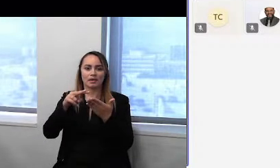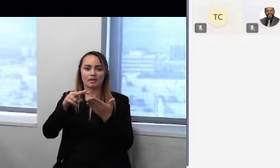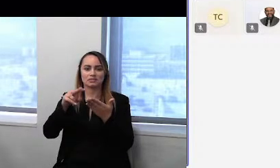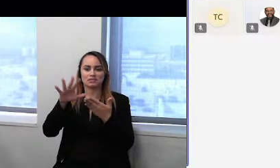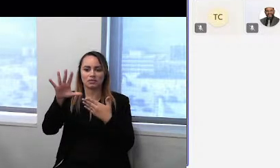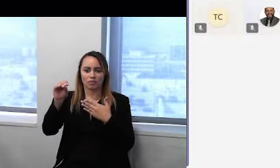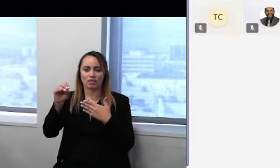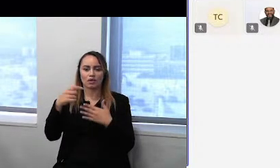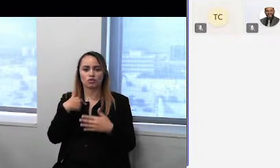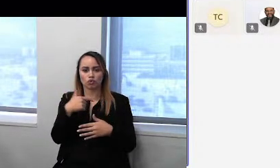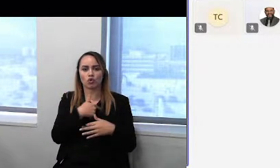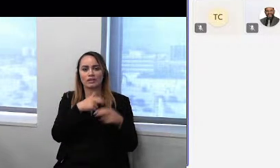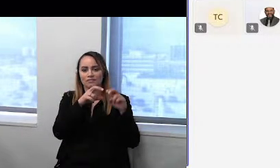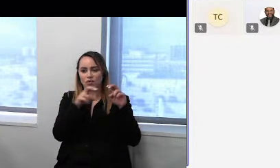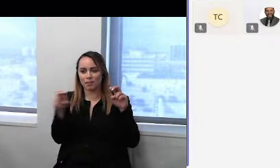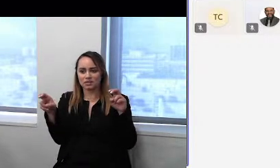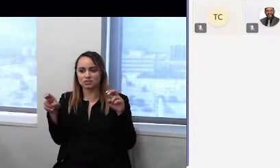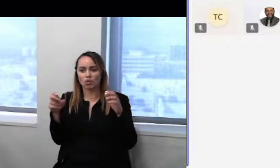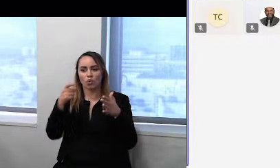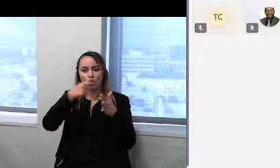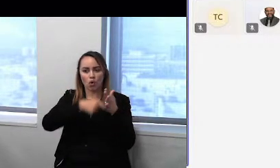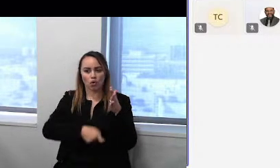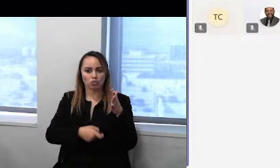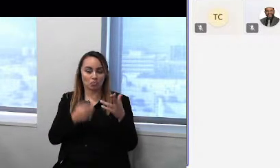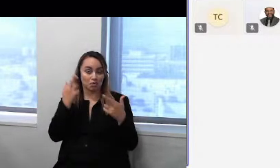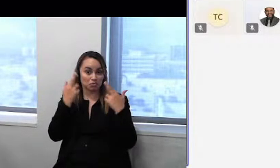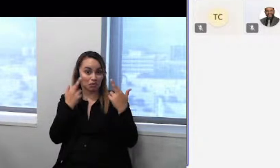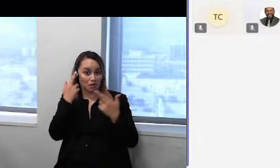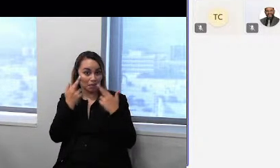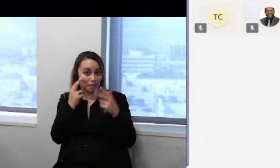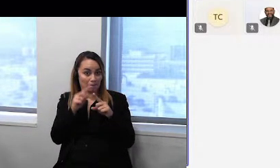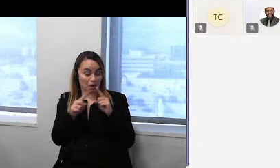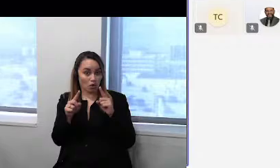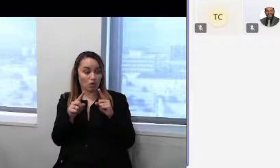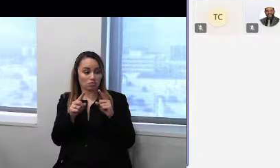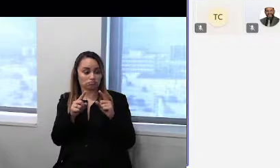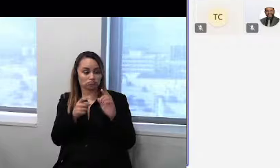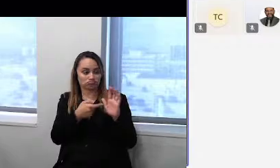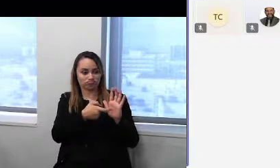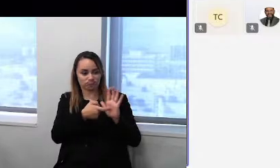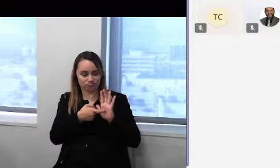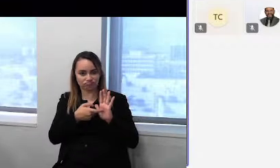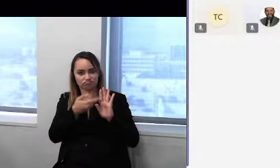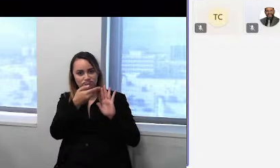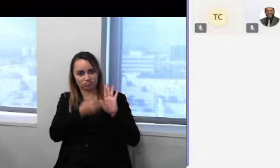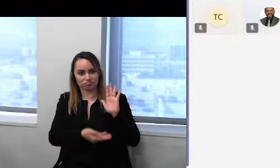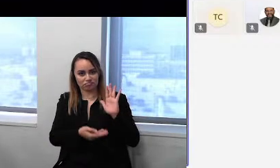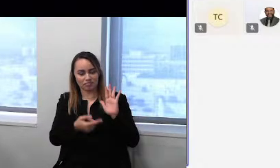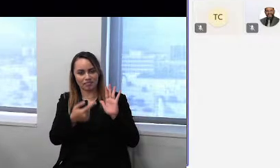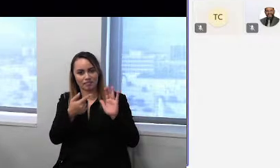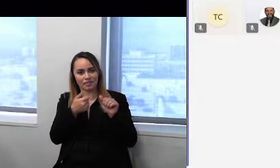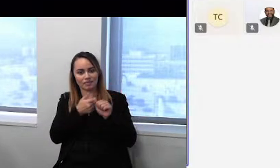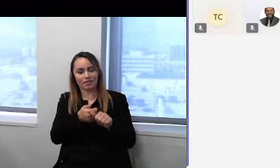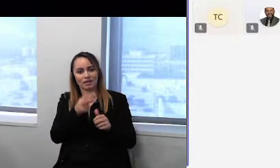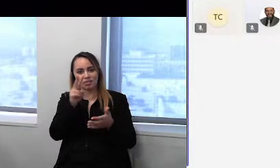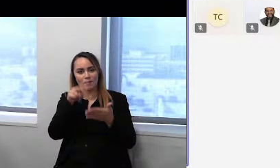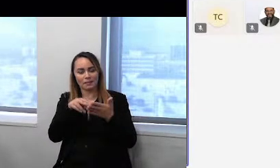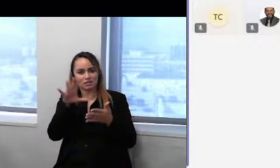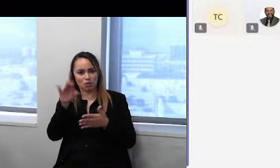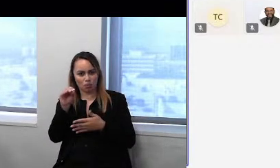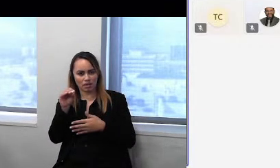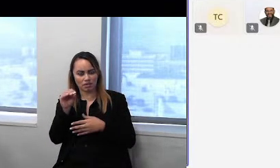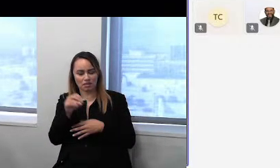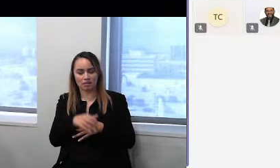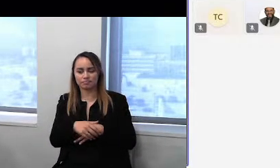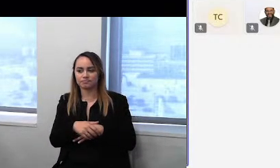the statutory standard for 2050. Do you agree that that's basically what they're trying to get across? I worked on doing exactly what